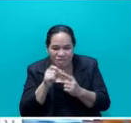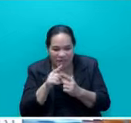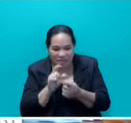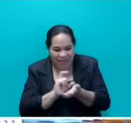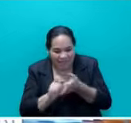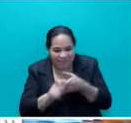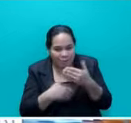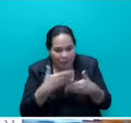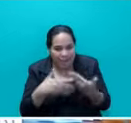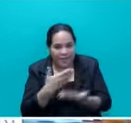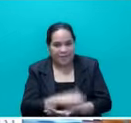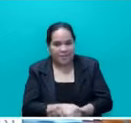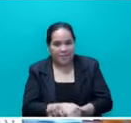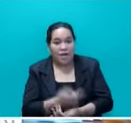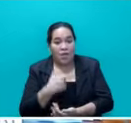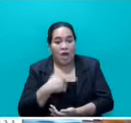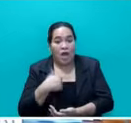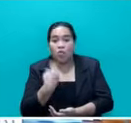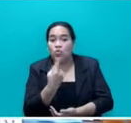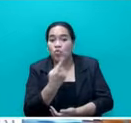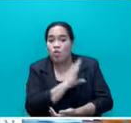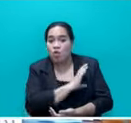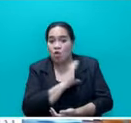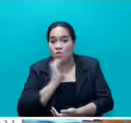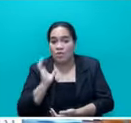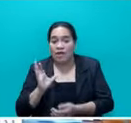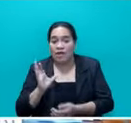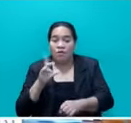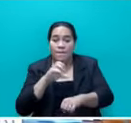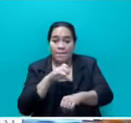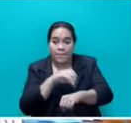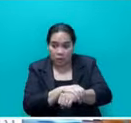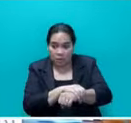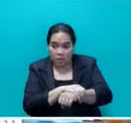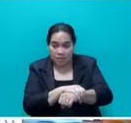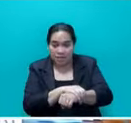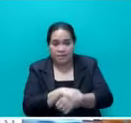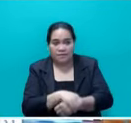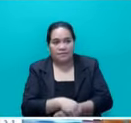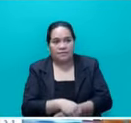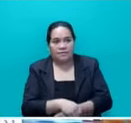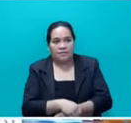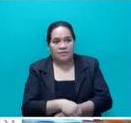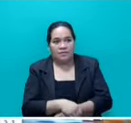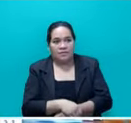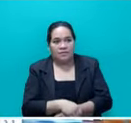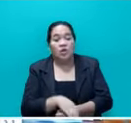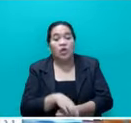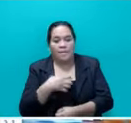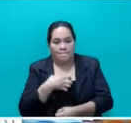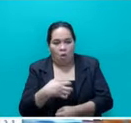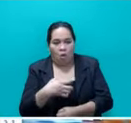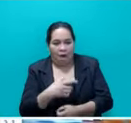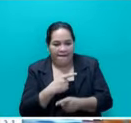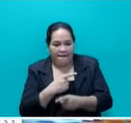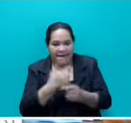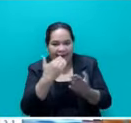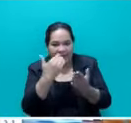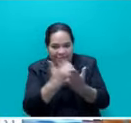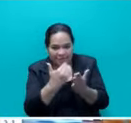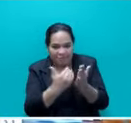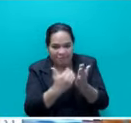that's why also the Commissioner of Police will issue more further guidelines about protecting.